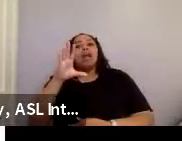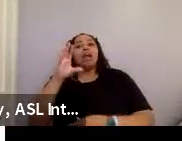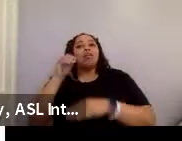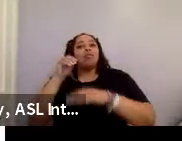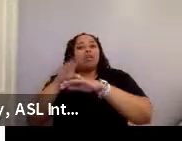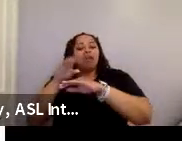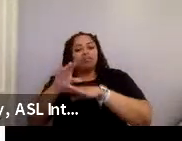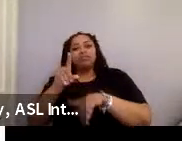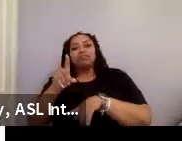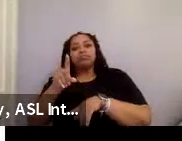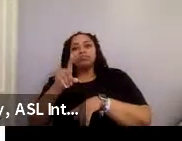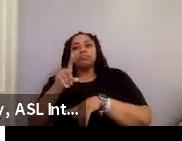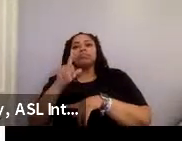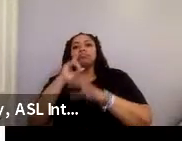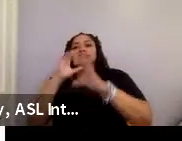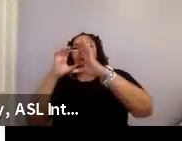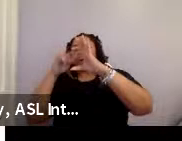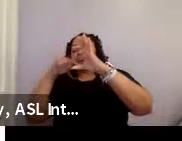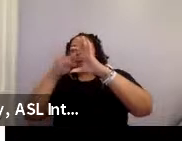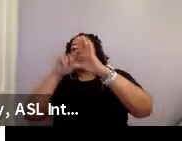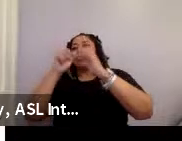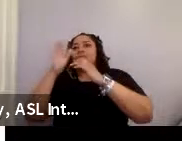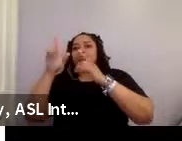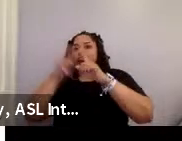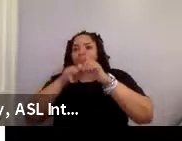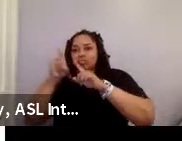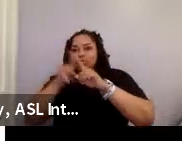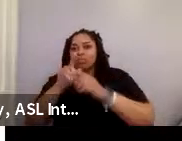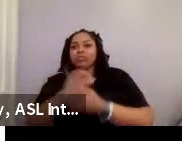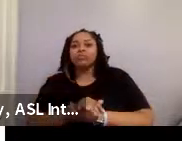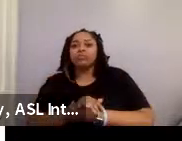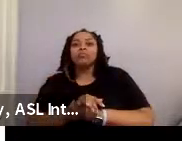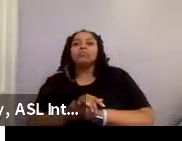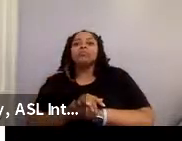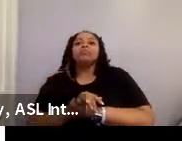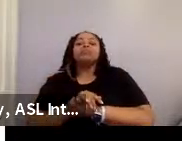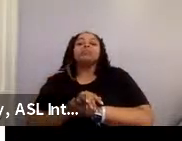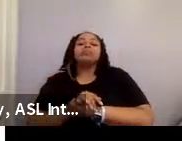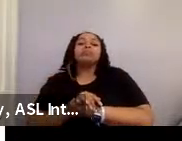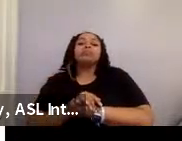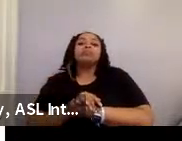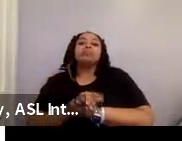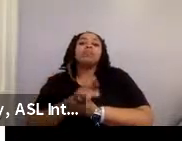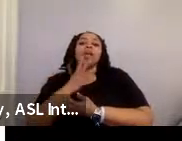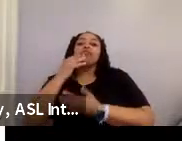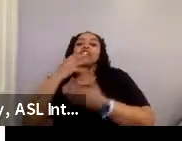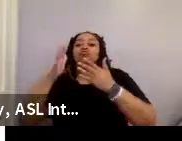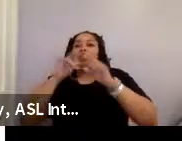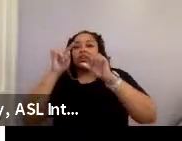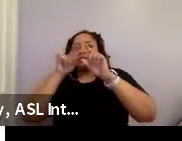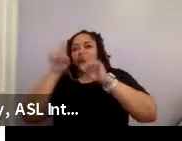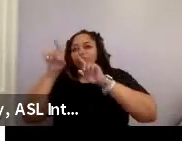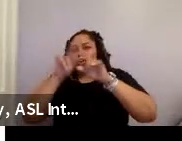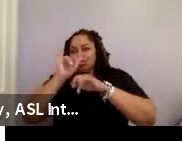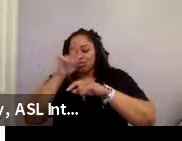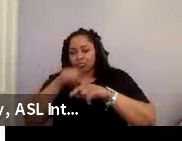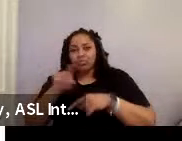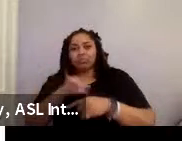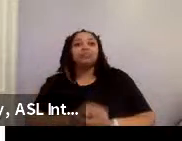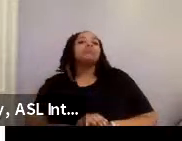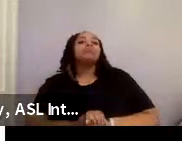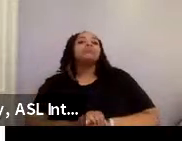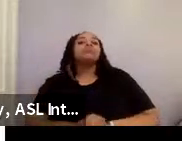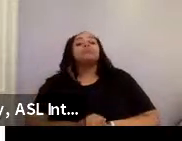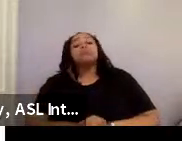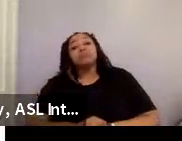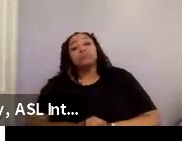CIO Council surrounded by a circle of blue stars and a further circle of gray stars. Next slide, slide 4.